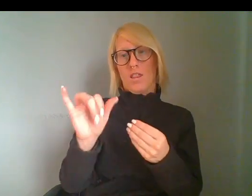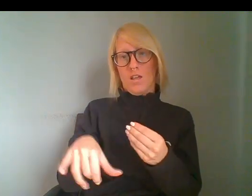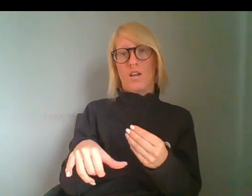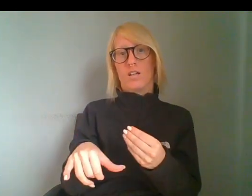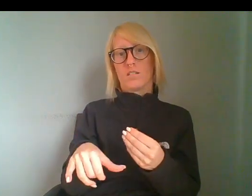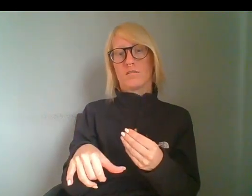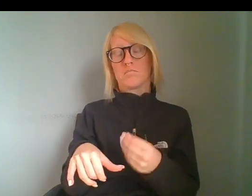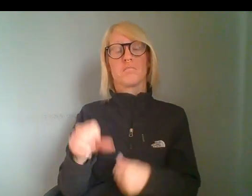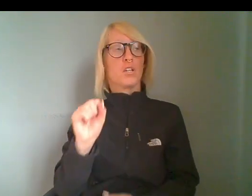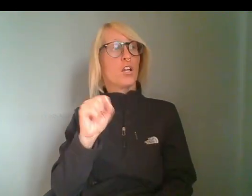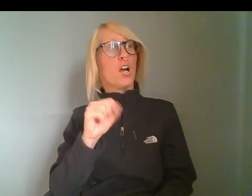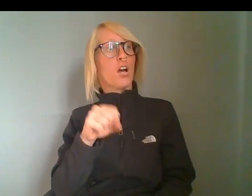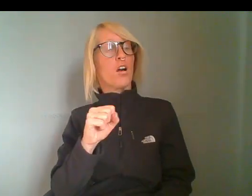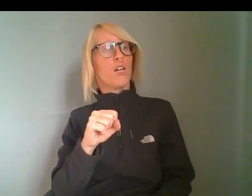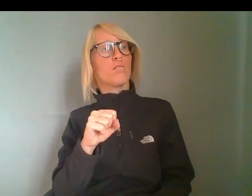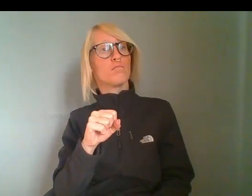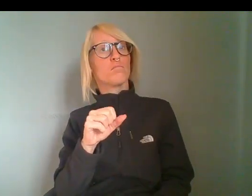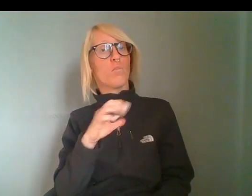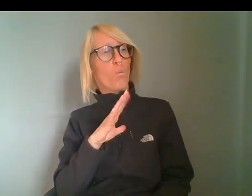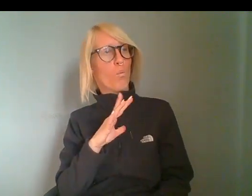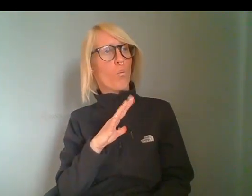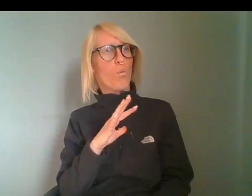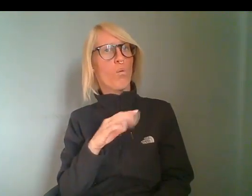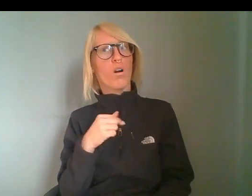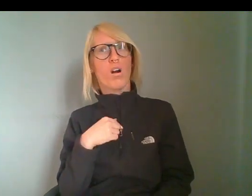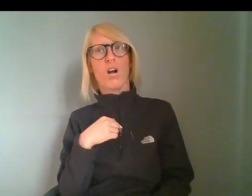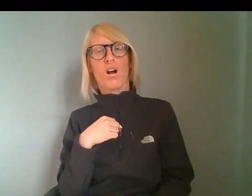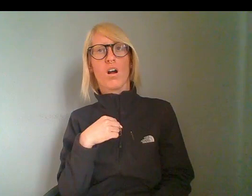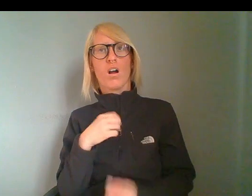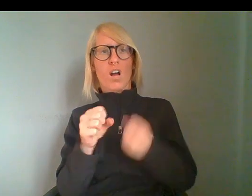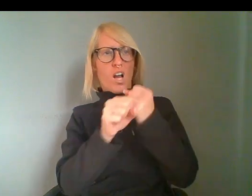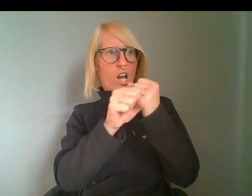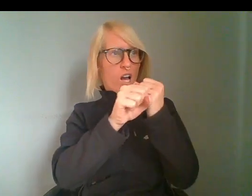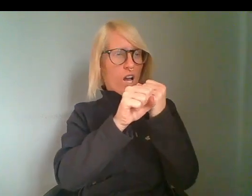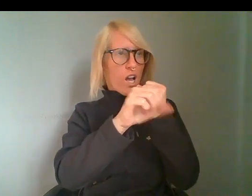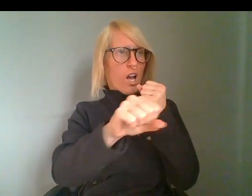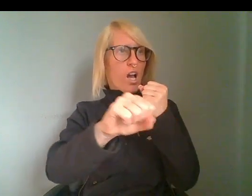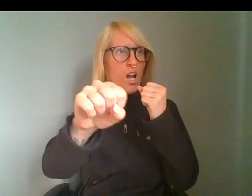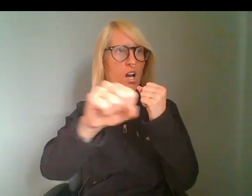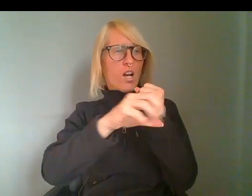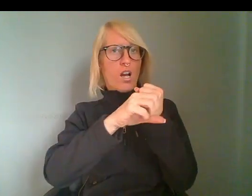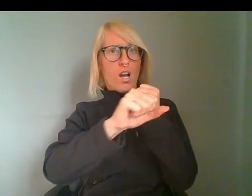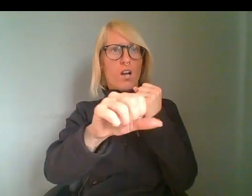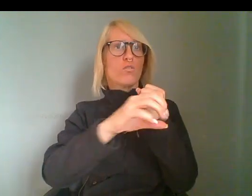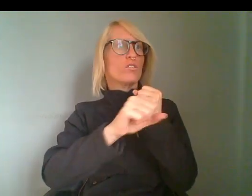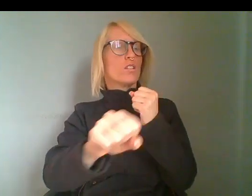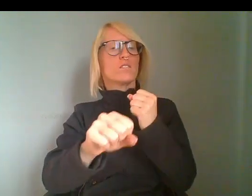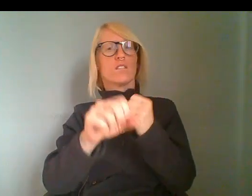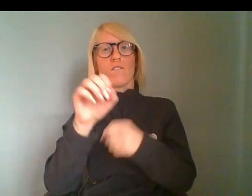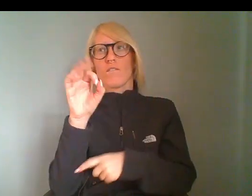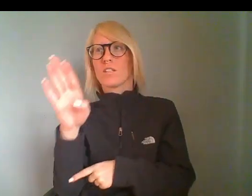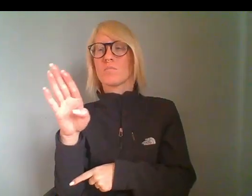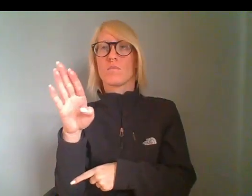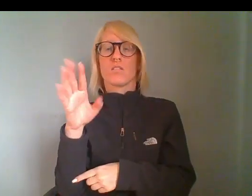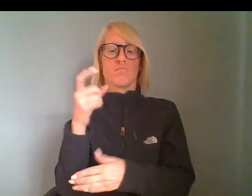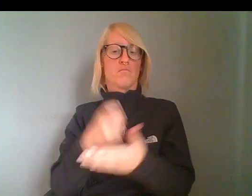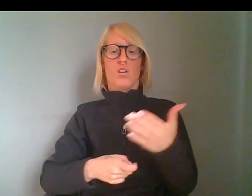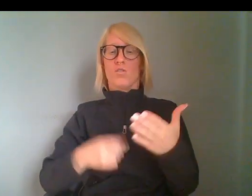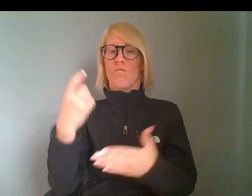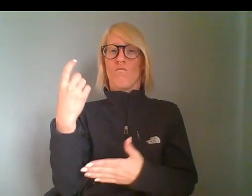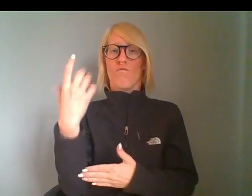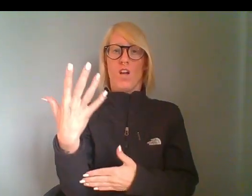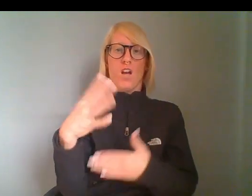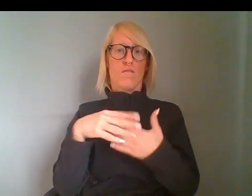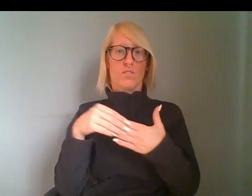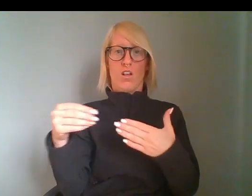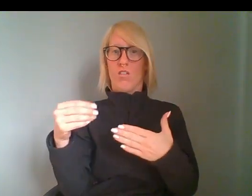It's neat just in the way that for the advertising on Facebook, you can say, I want to spend $5 a day, and you only pay when someone clicks on your